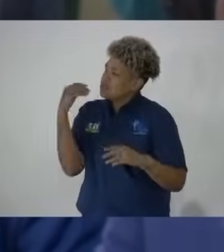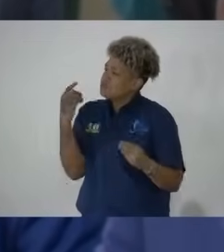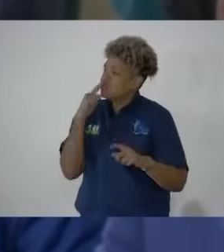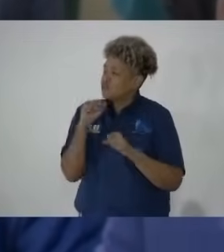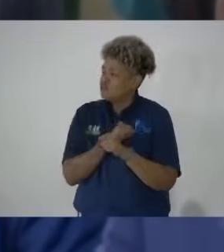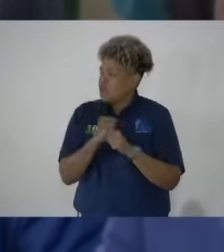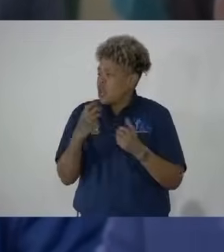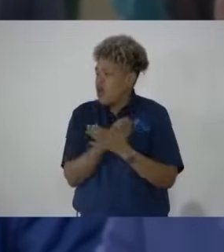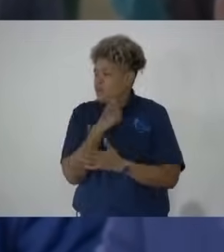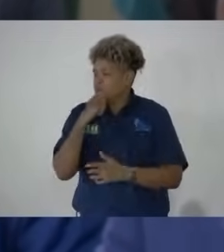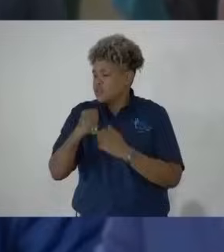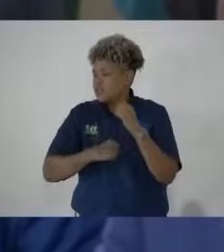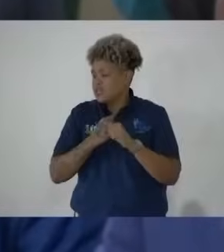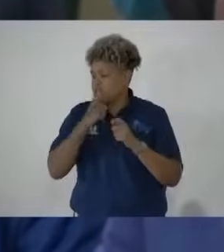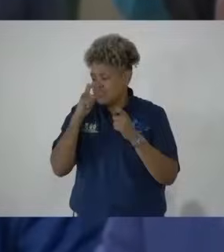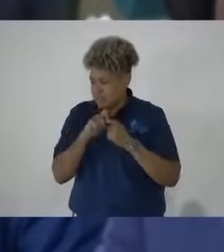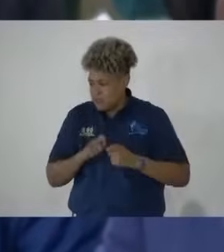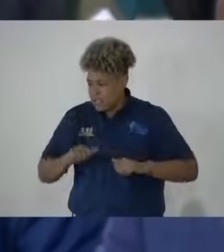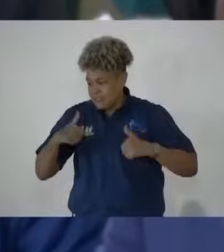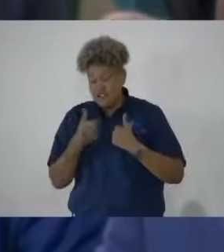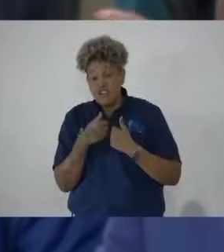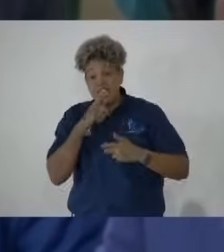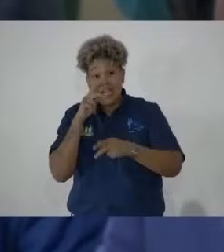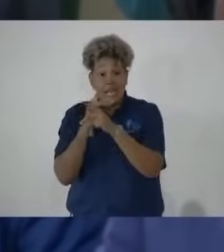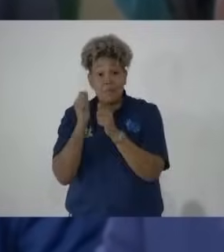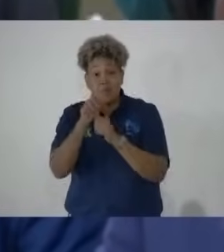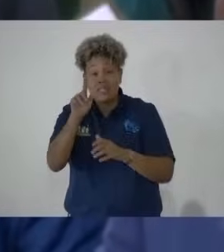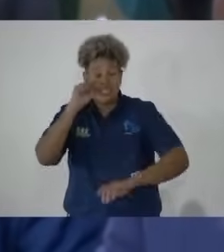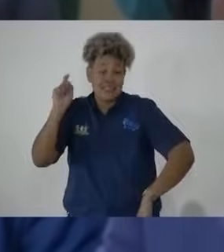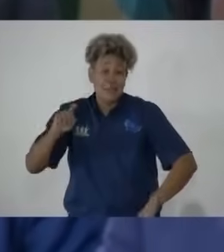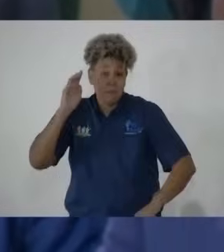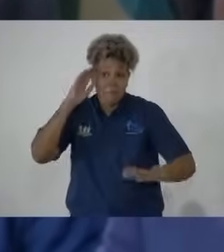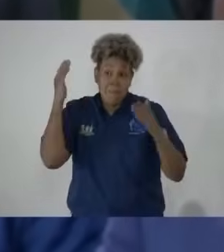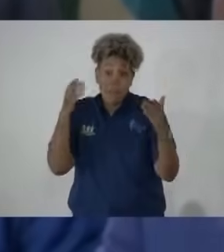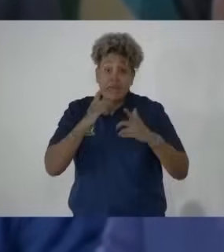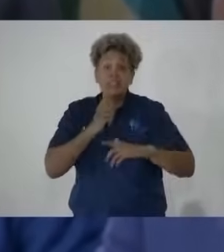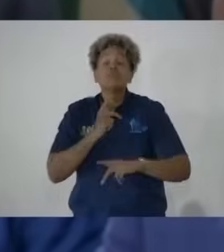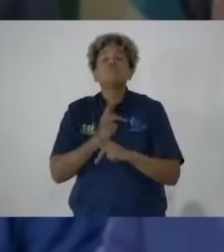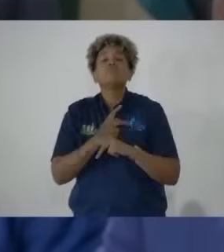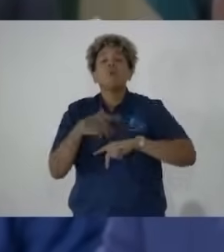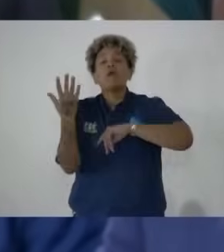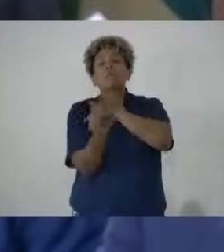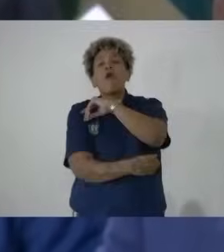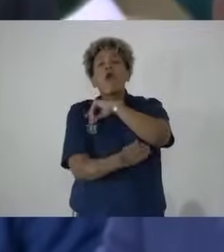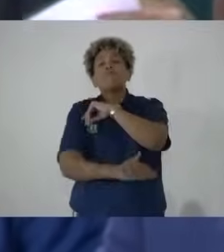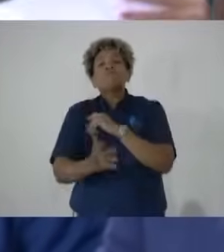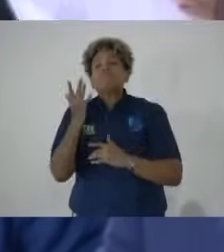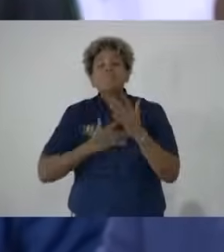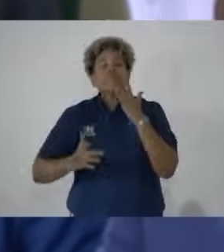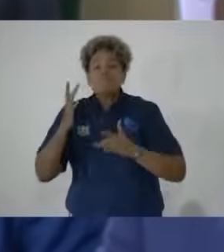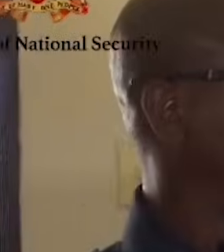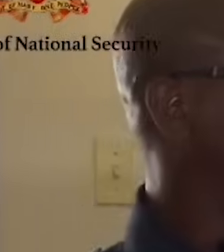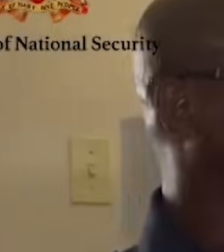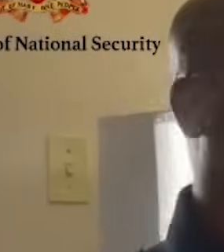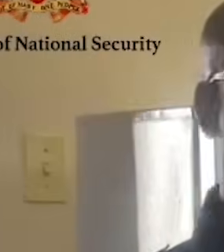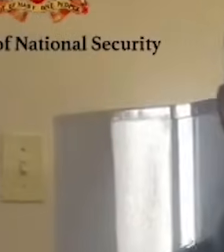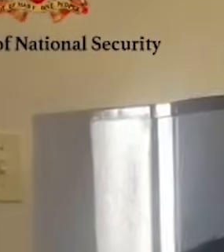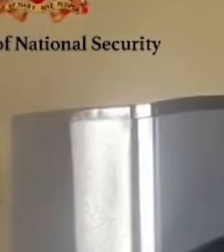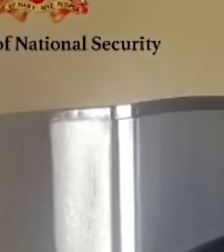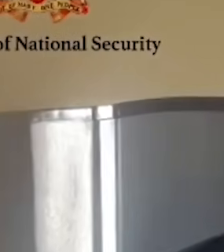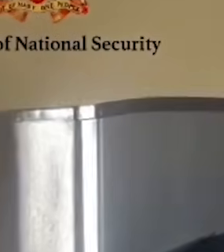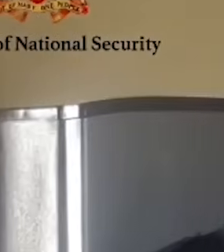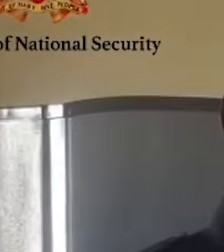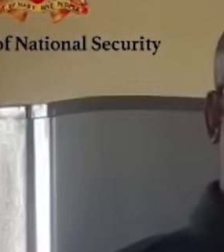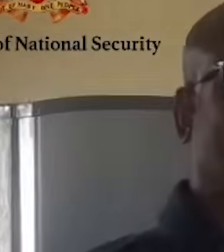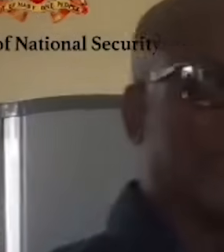to areas that have particular challenges in keeping with its mandate in dealing with extreme poverty. Dr. Chang says to date, 14